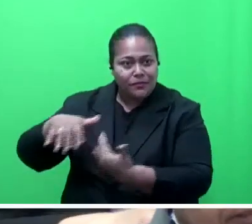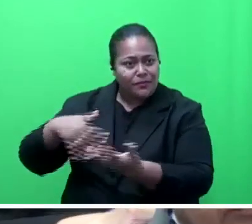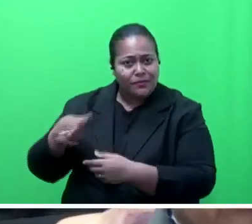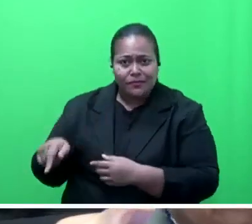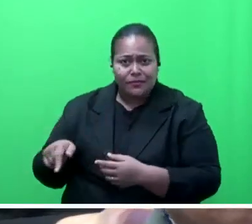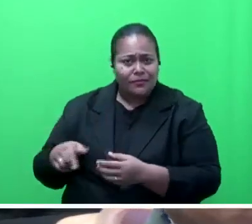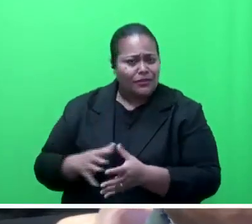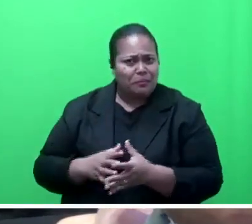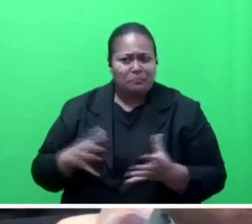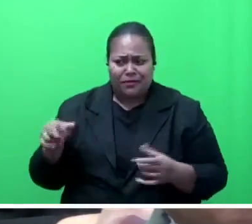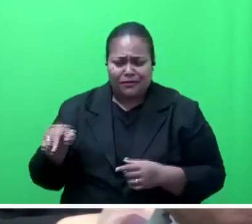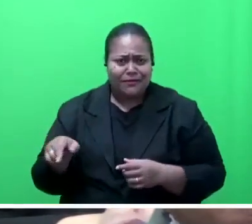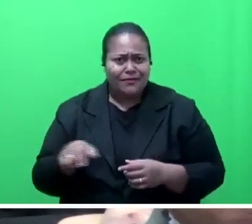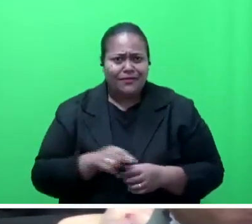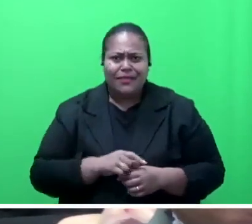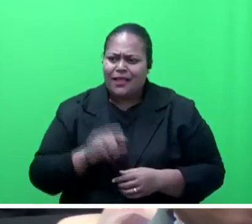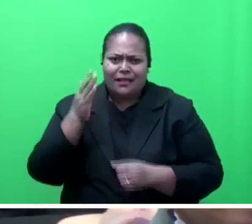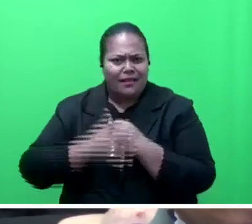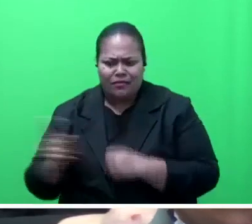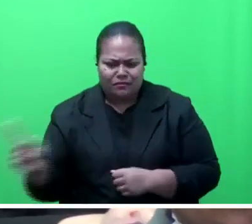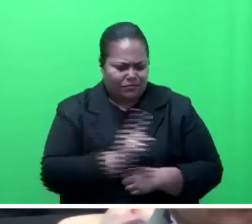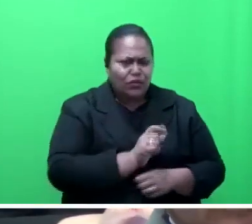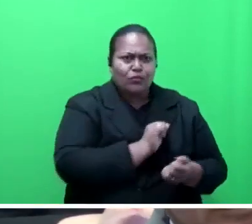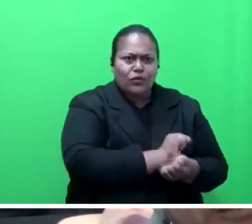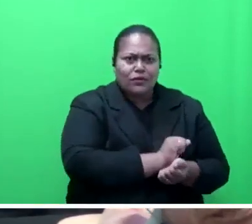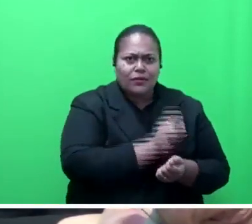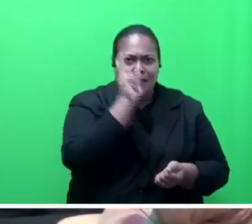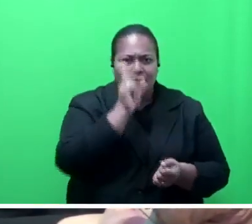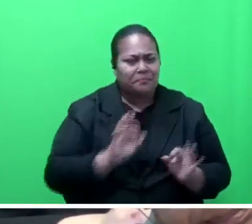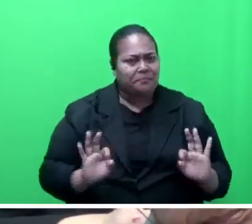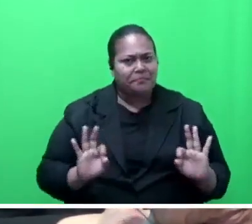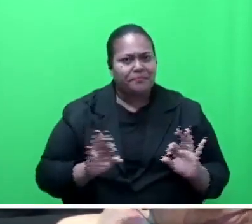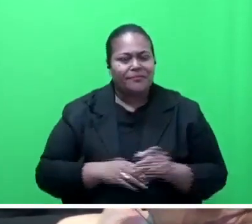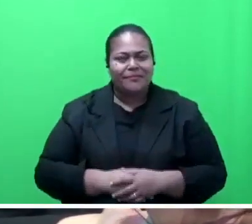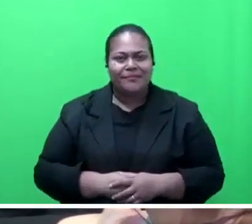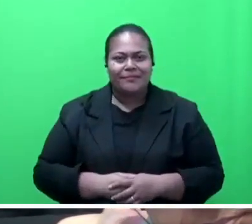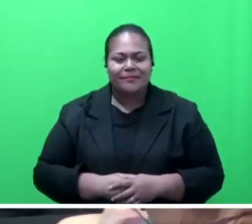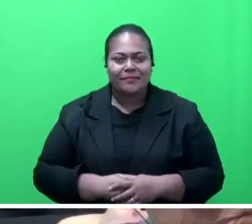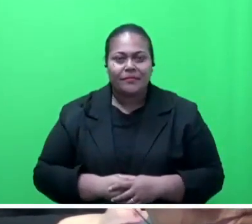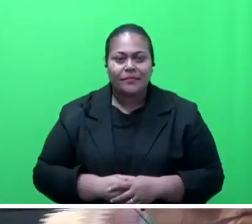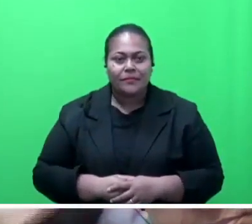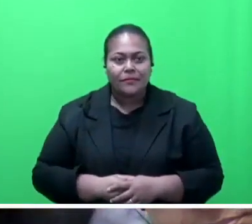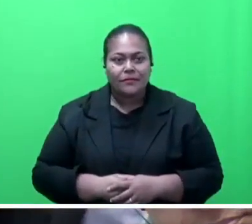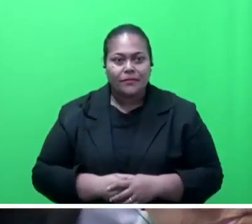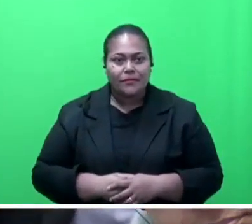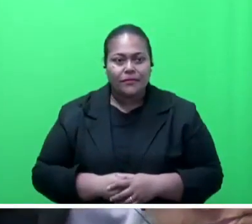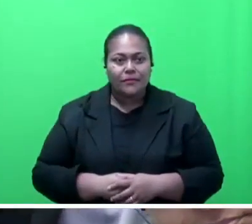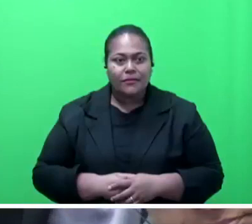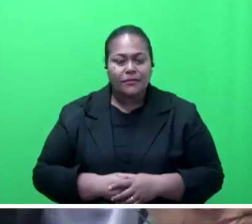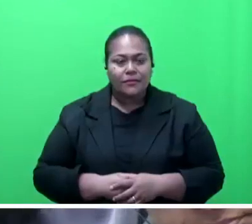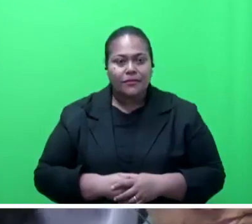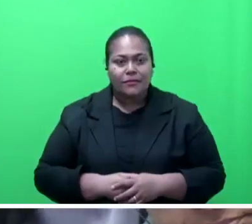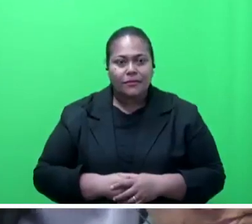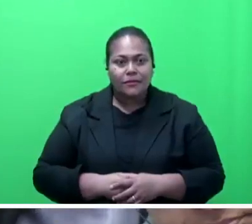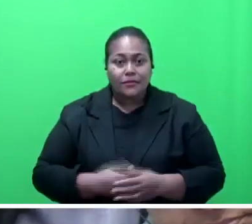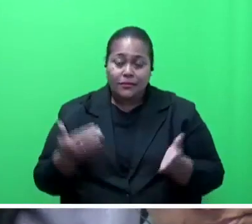huge percentage, of course, now never coming back to the prison system. So in terms of, this is a bit of additional information